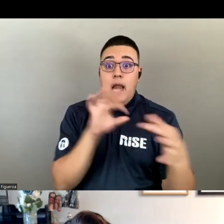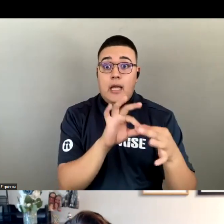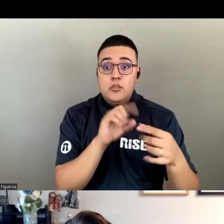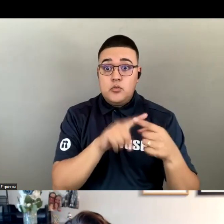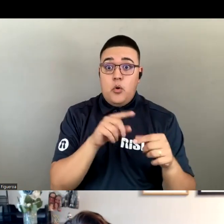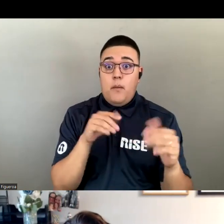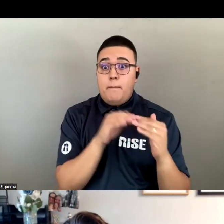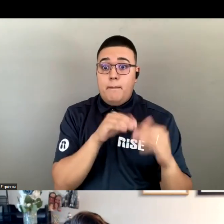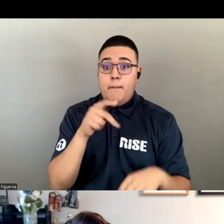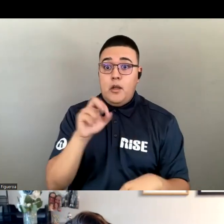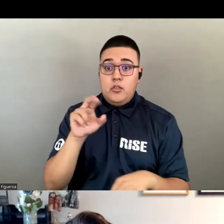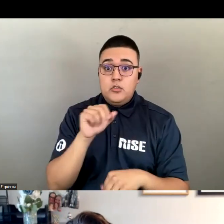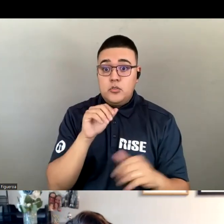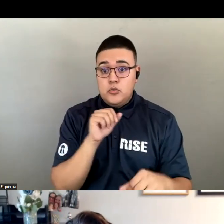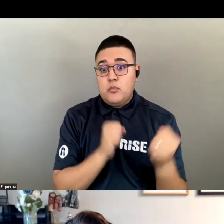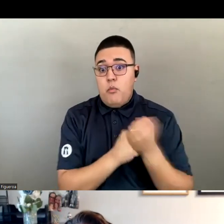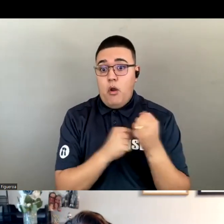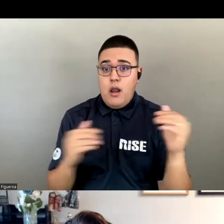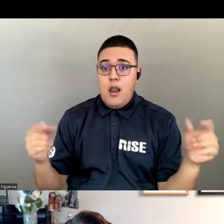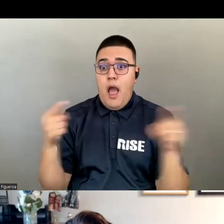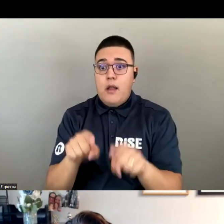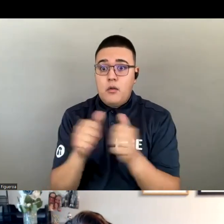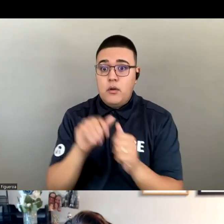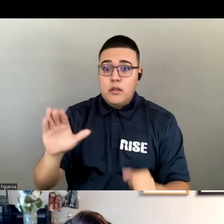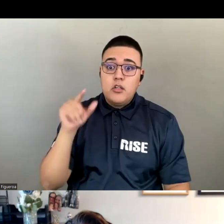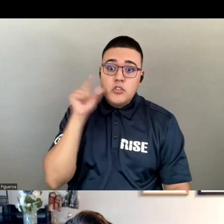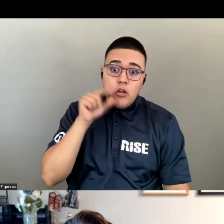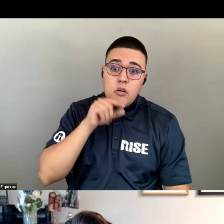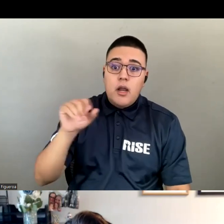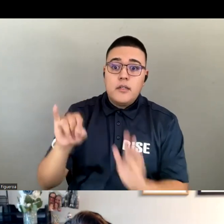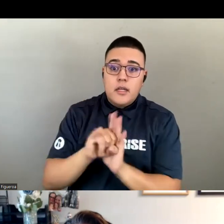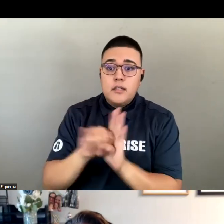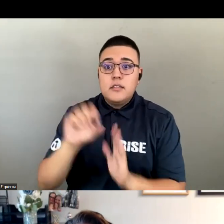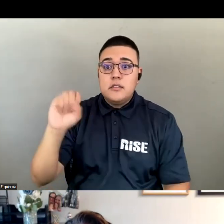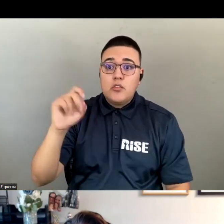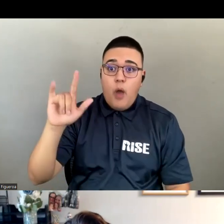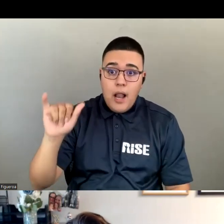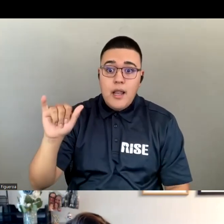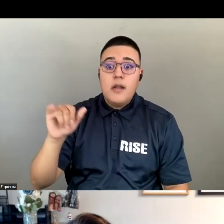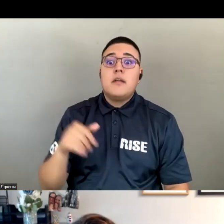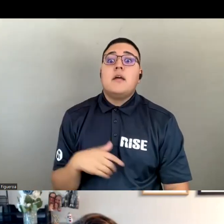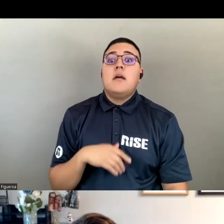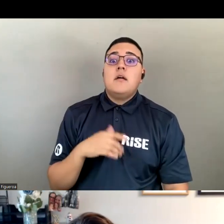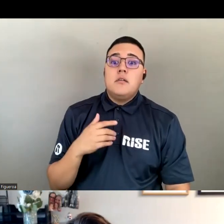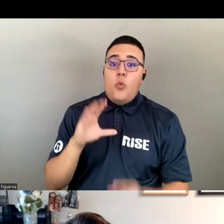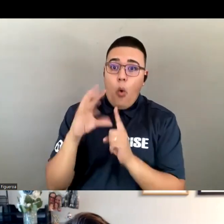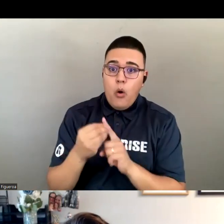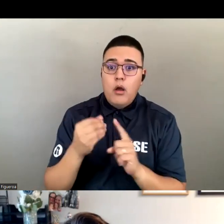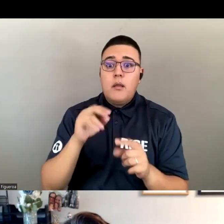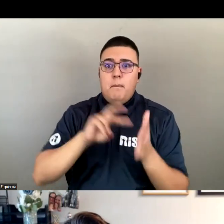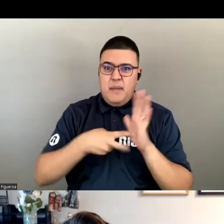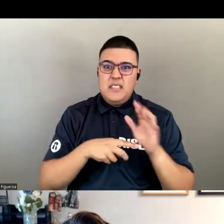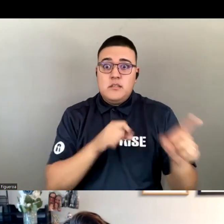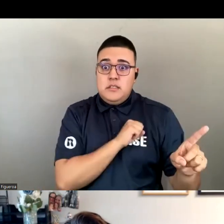aligning with the client's gender identity, sexuality, and or culture specifically mean staff that also identifies the same as